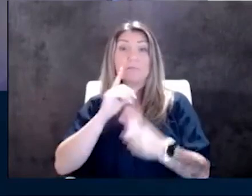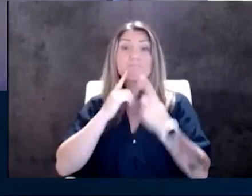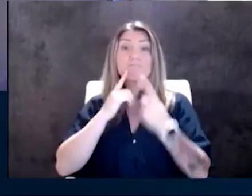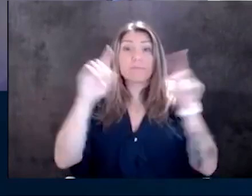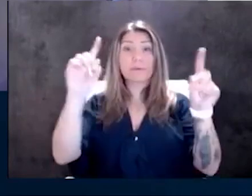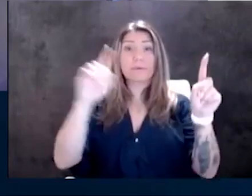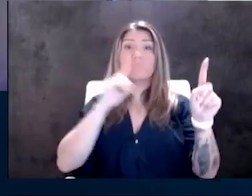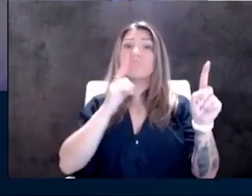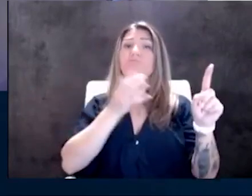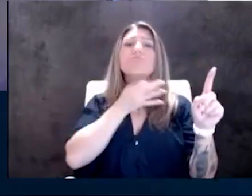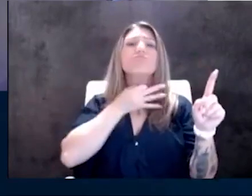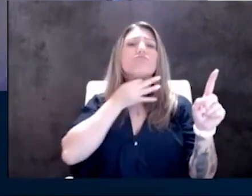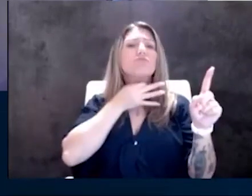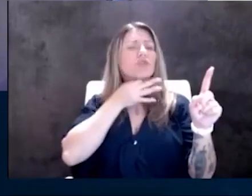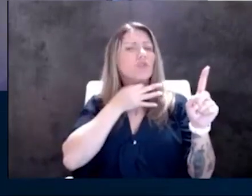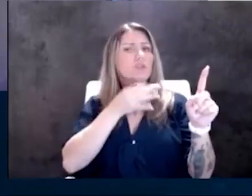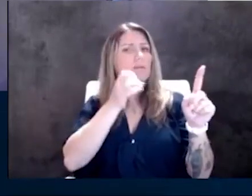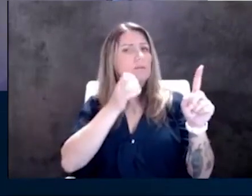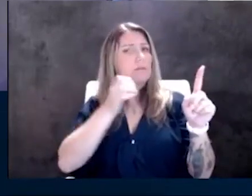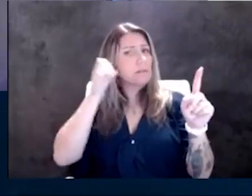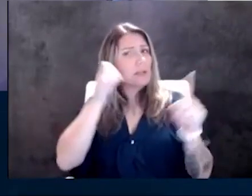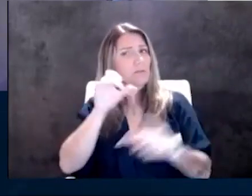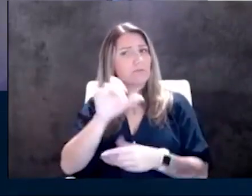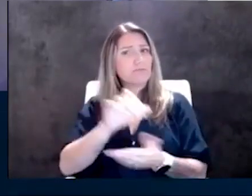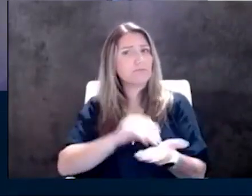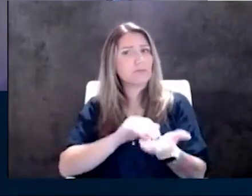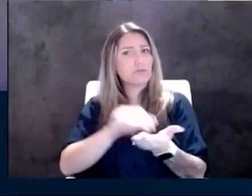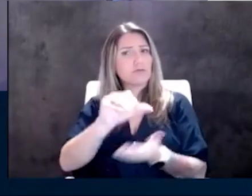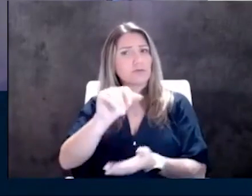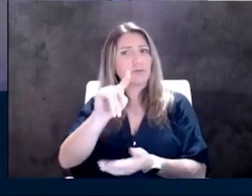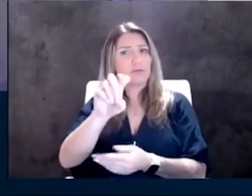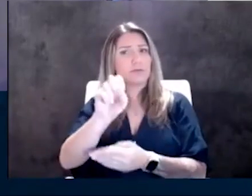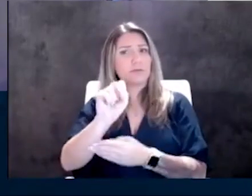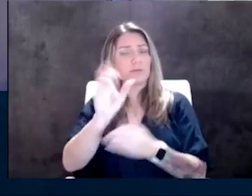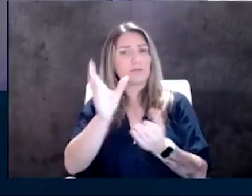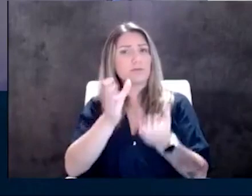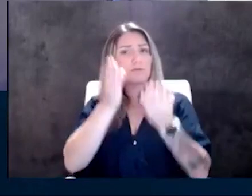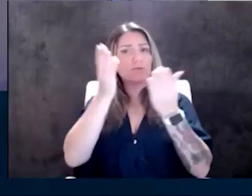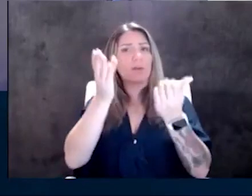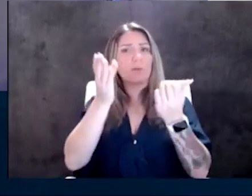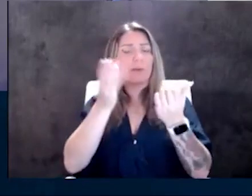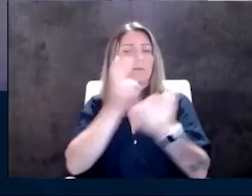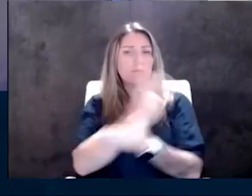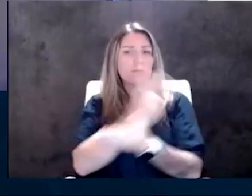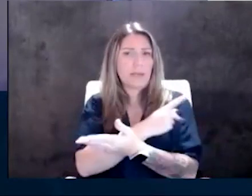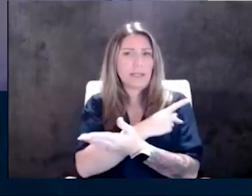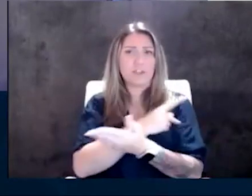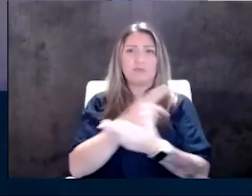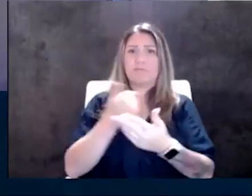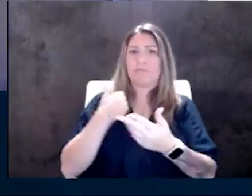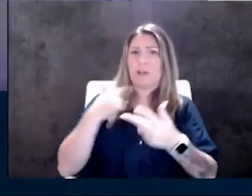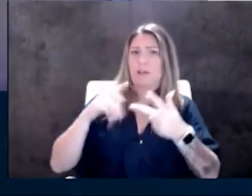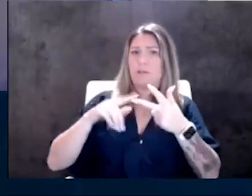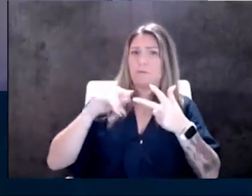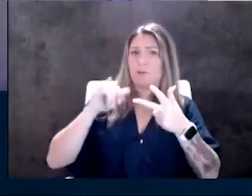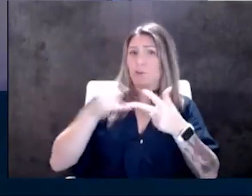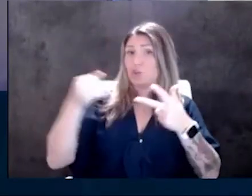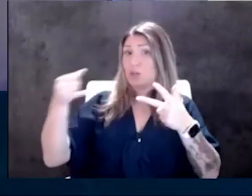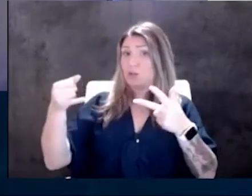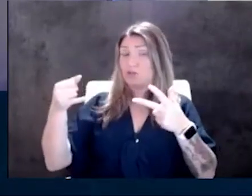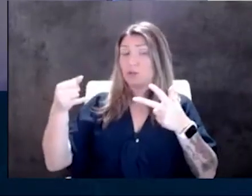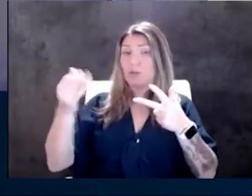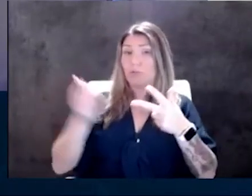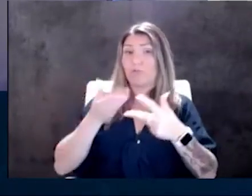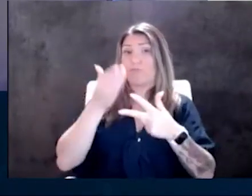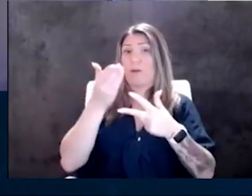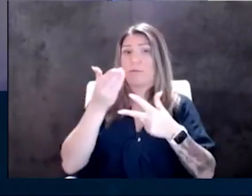Dr. Stites touched on this about asking or recommending, he said, to patients who took the J&J vaccine that they